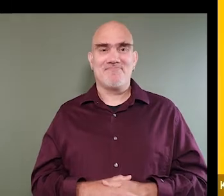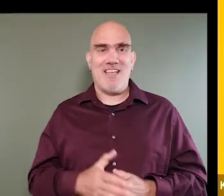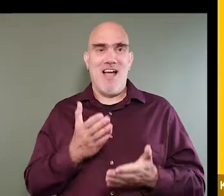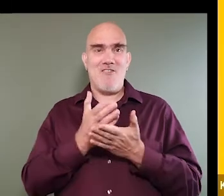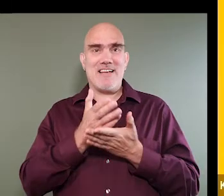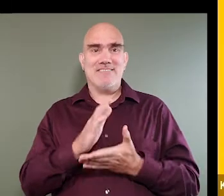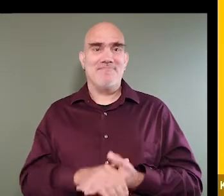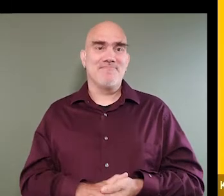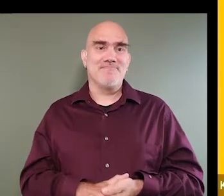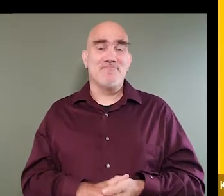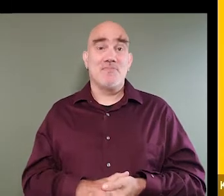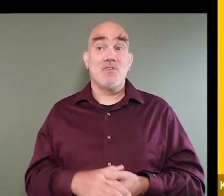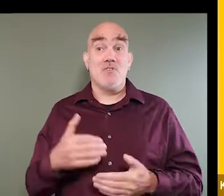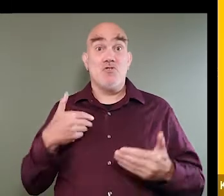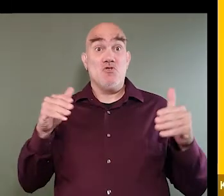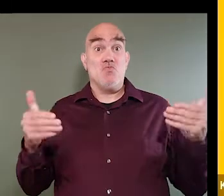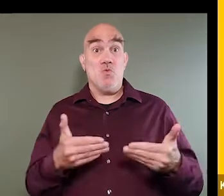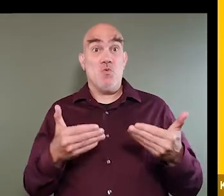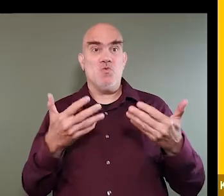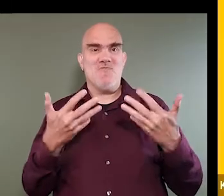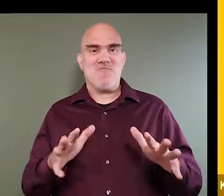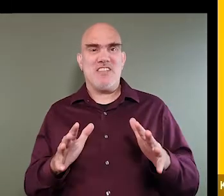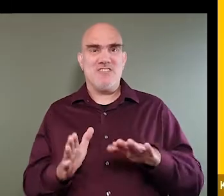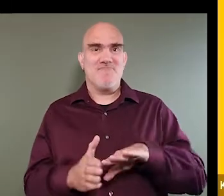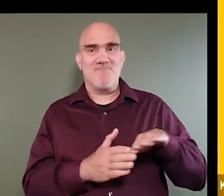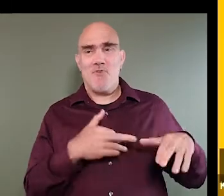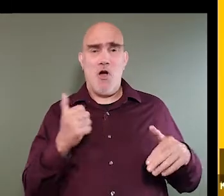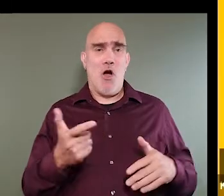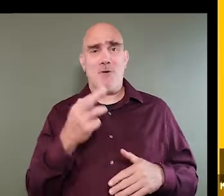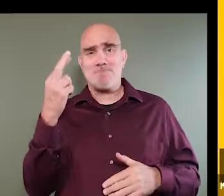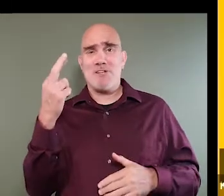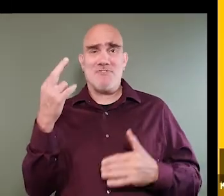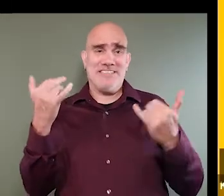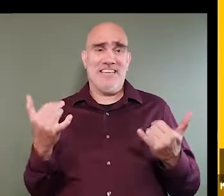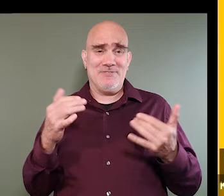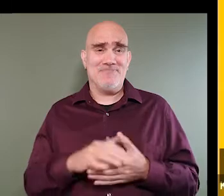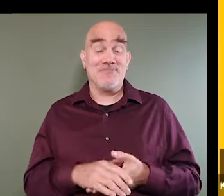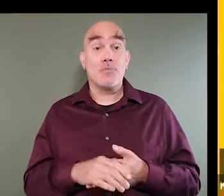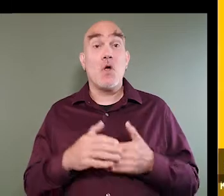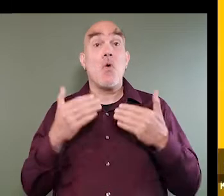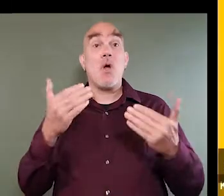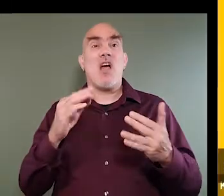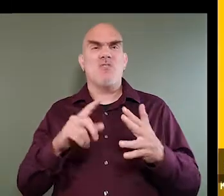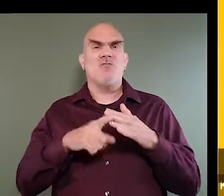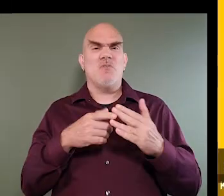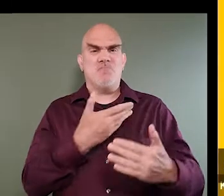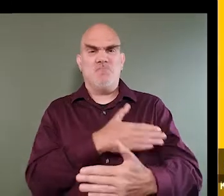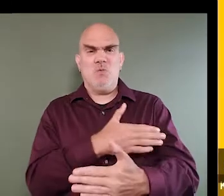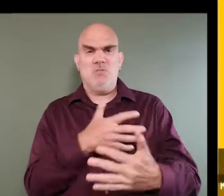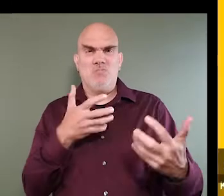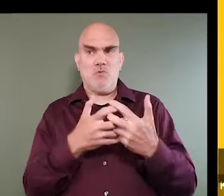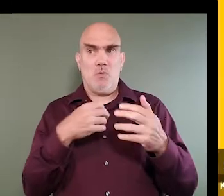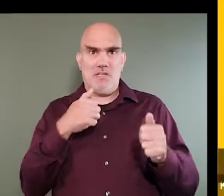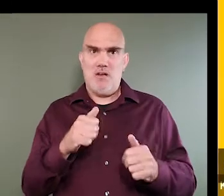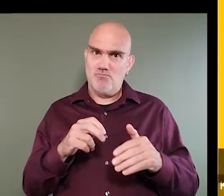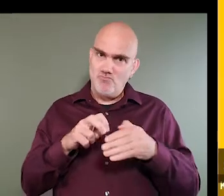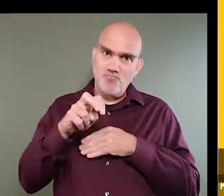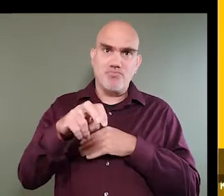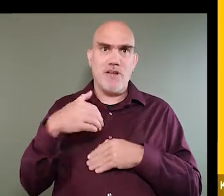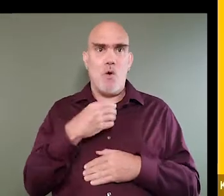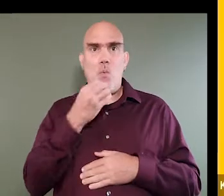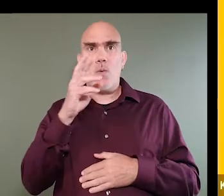Right, we got introductions out the way. We are all best friends now. Let's go ahead and cue up some music so we can jump right into our